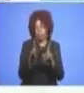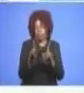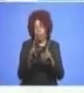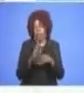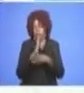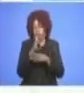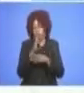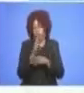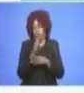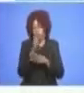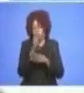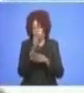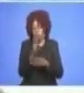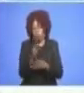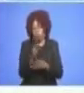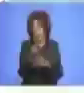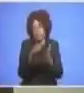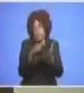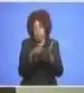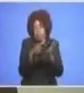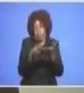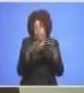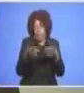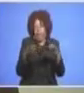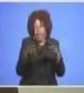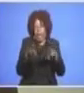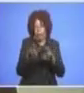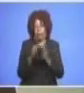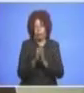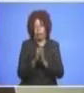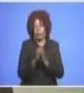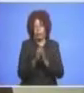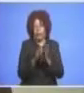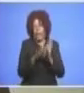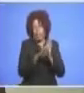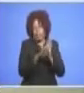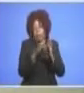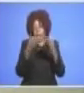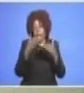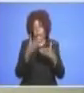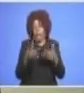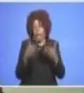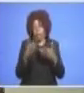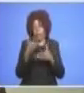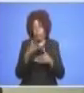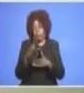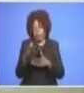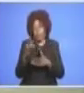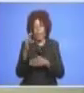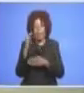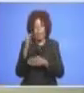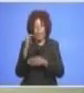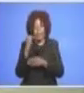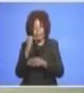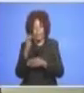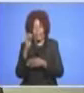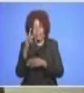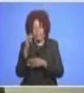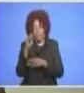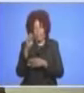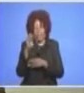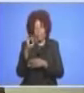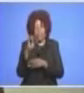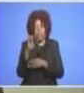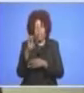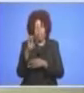authentic, this is what can happen. The exhibition Happy Birthday Netti will be up until the end of the month, so you have until then at least to